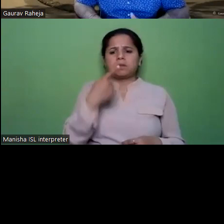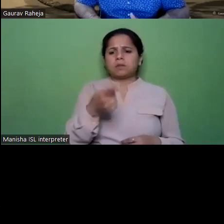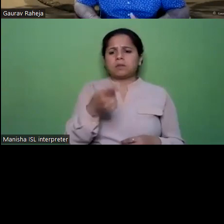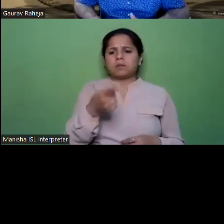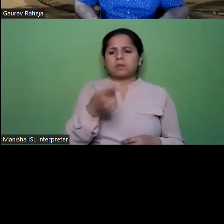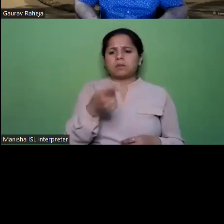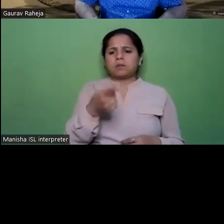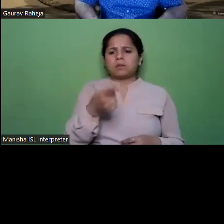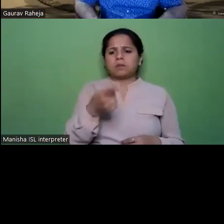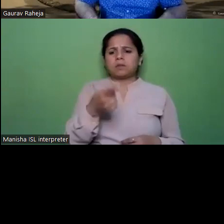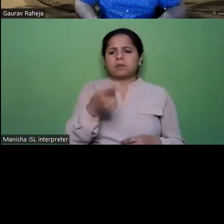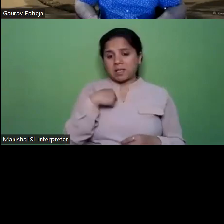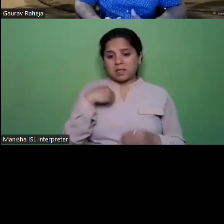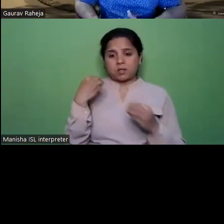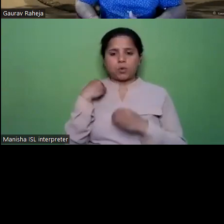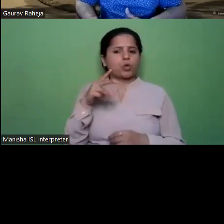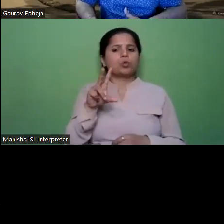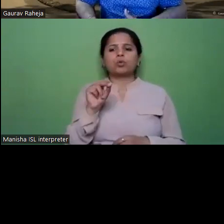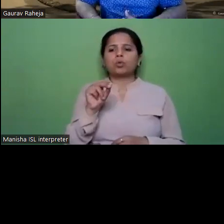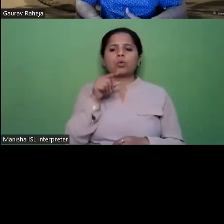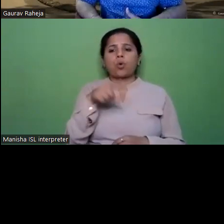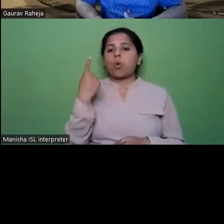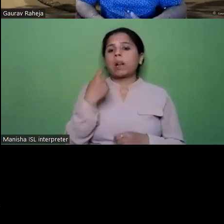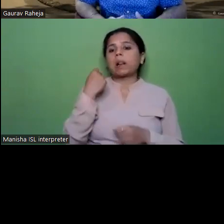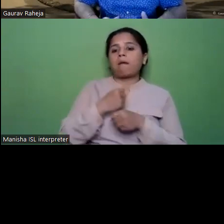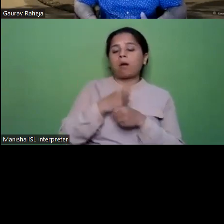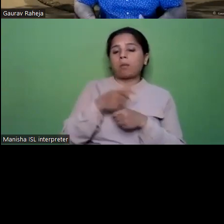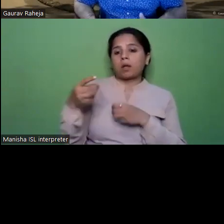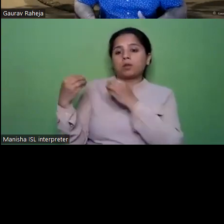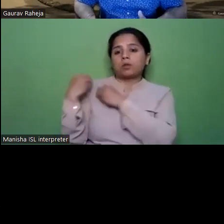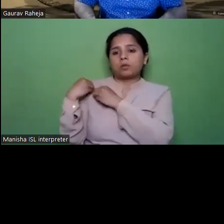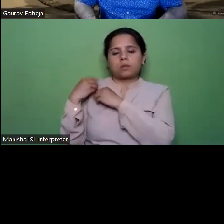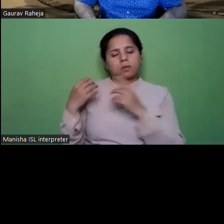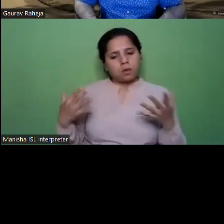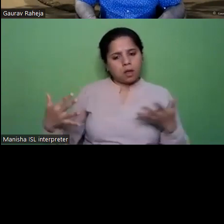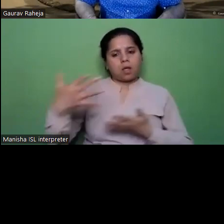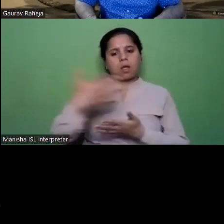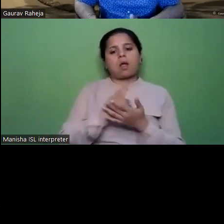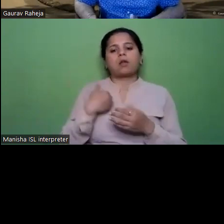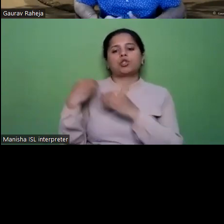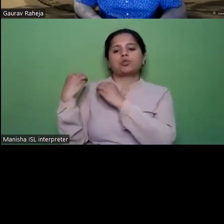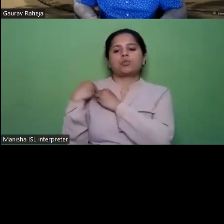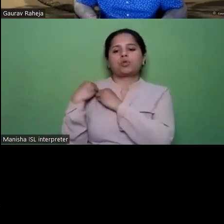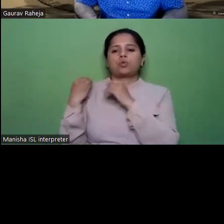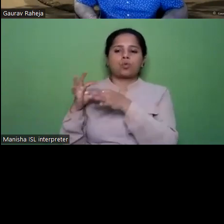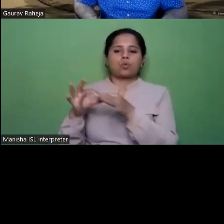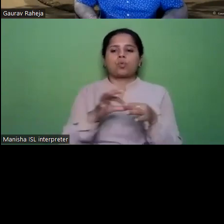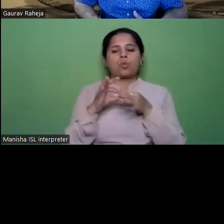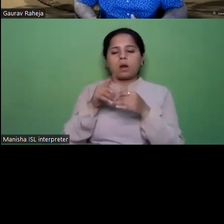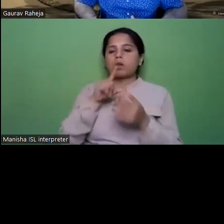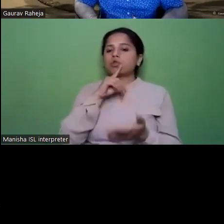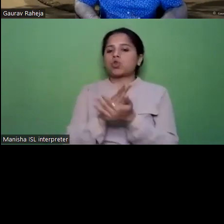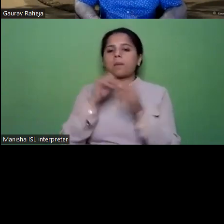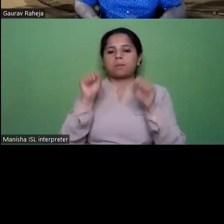of one person or only the government. It is a collective responsibility to ensure that.